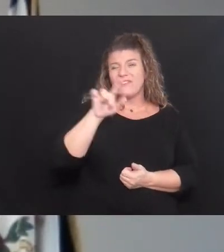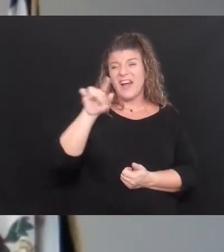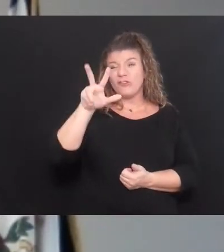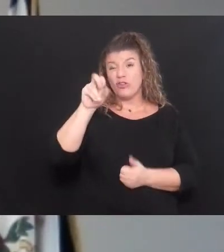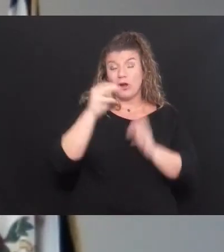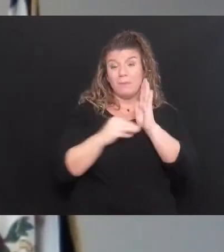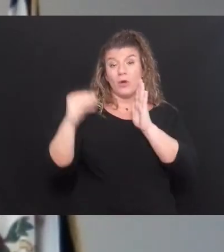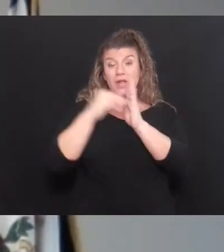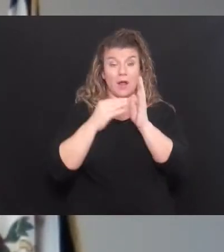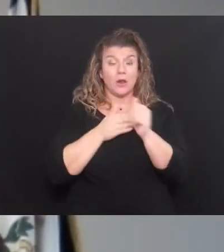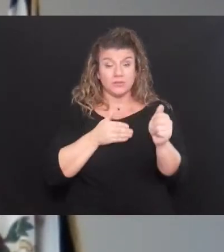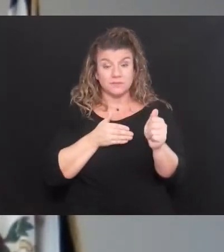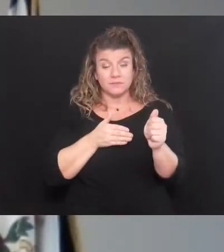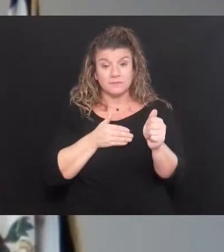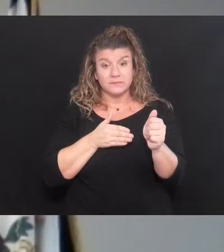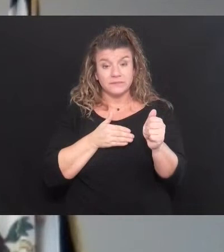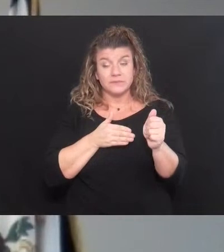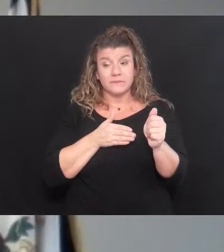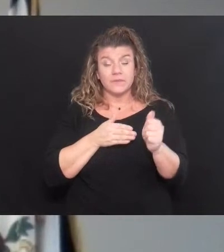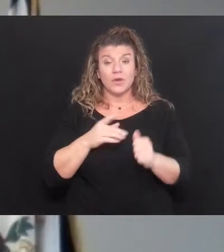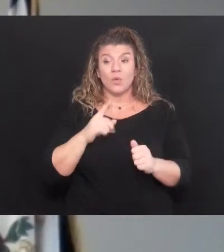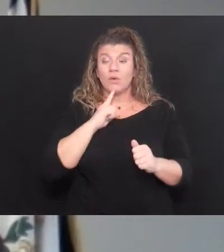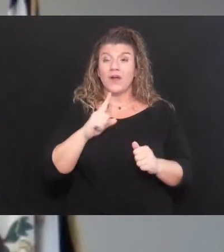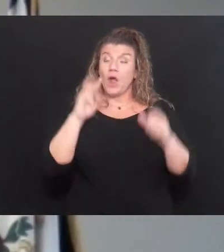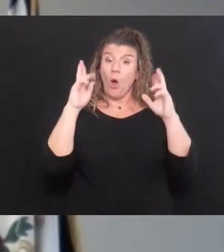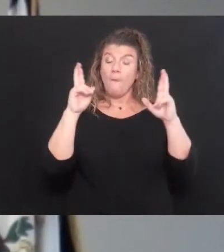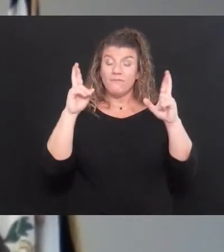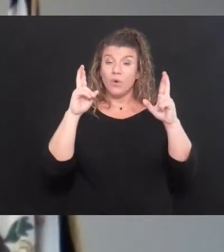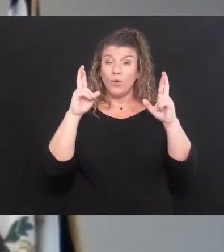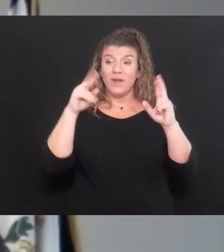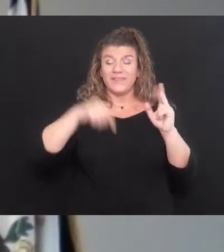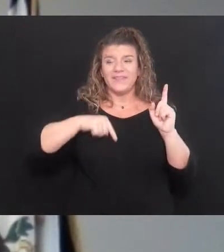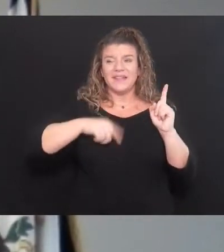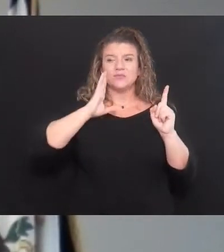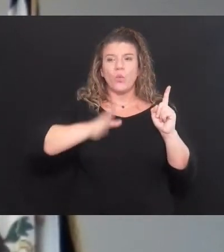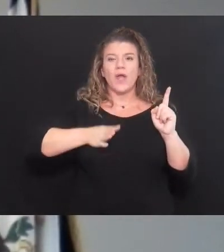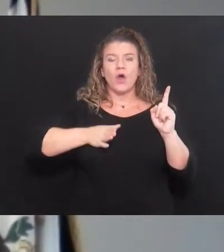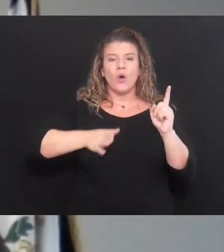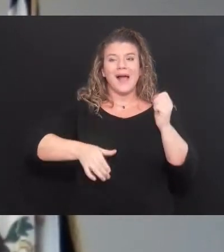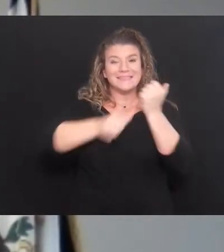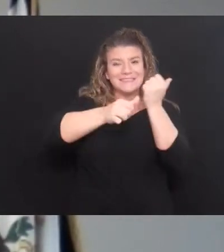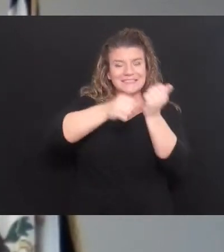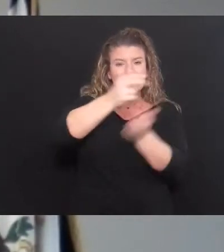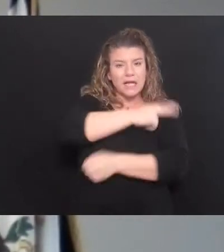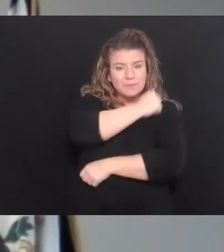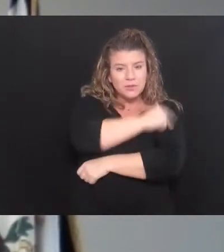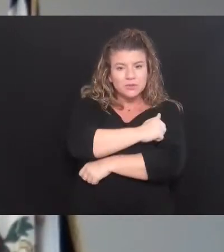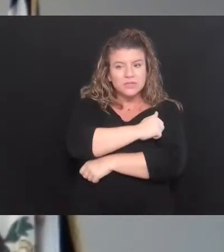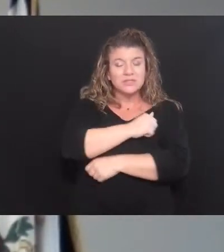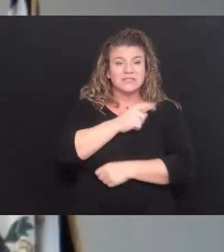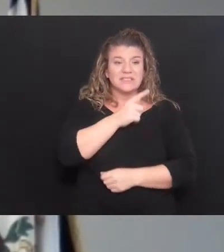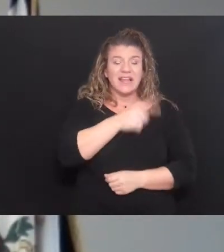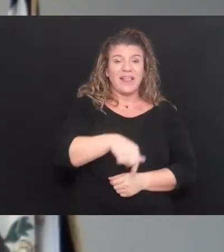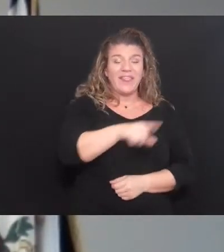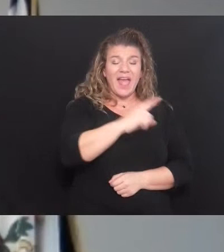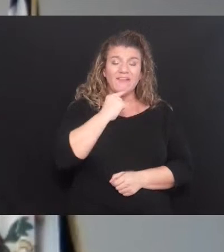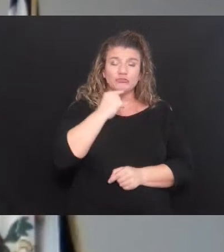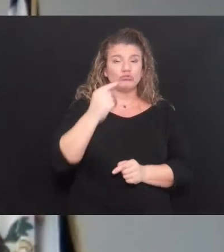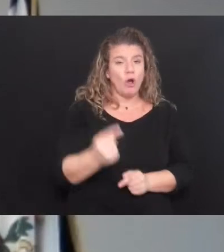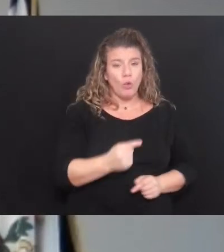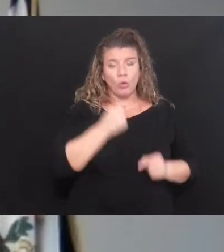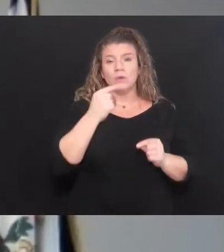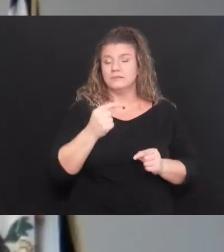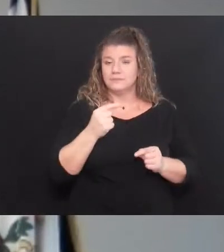million. We're very hopeful that this will assist the hospitals. They have struggled